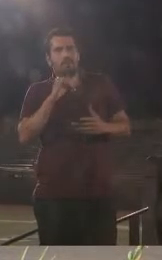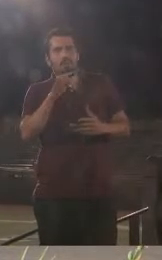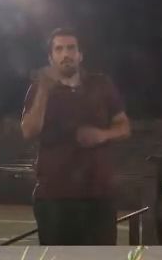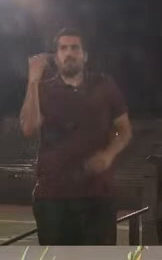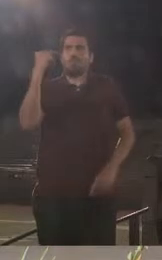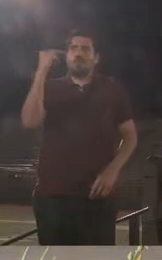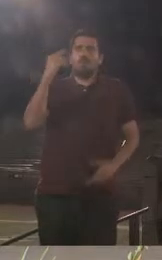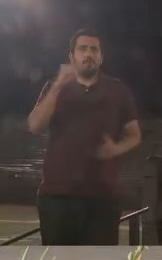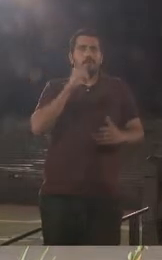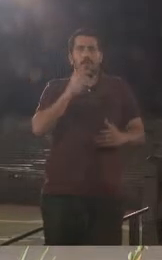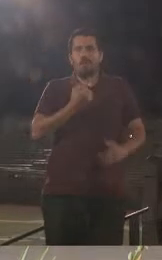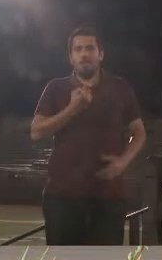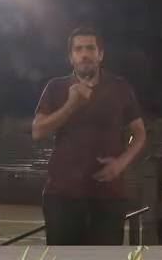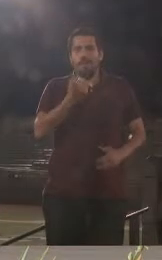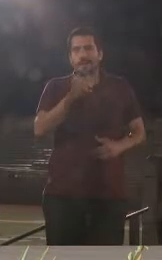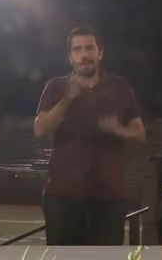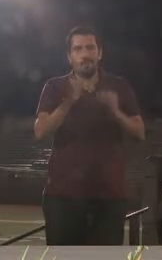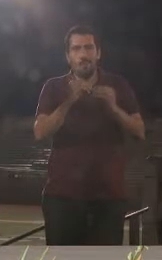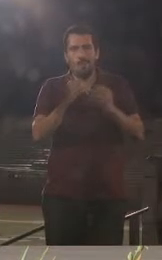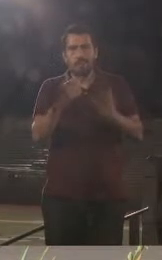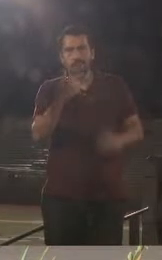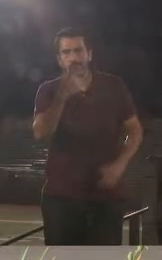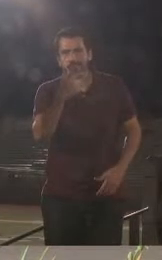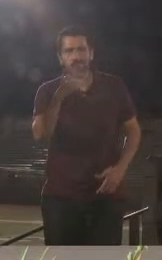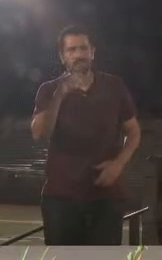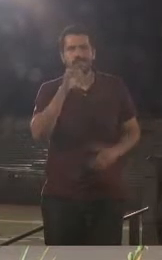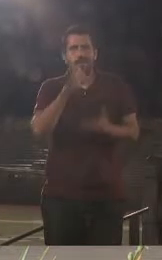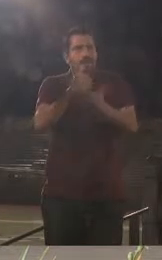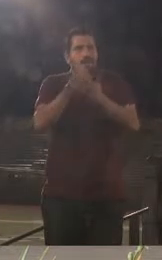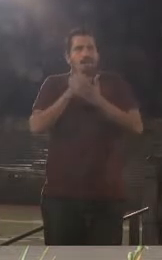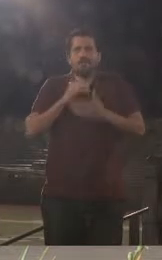alone anymore. That was not helpful.